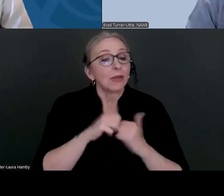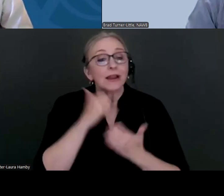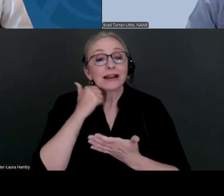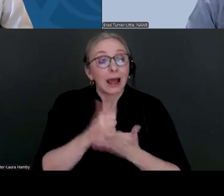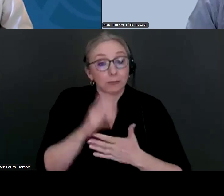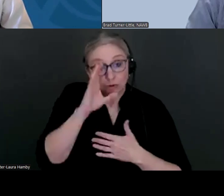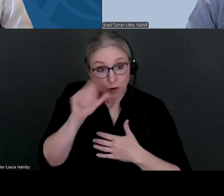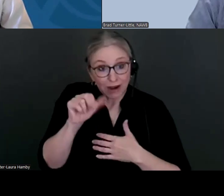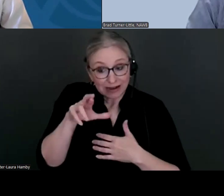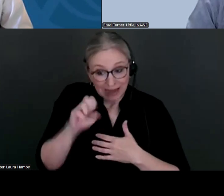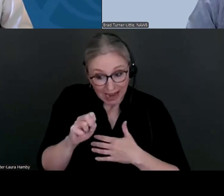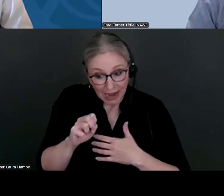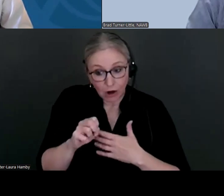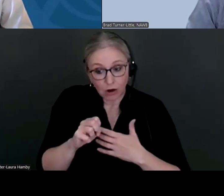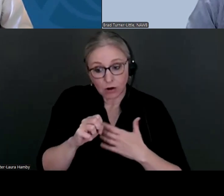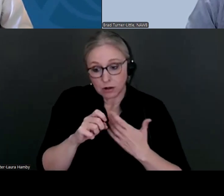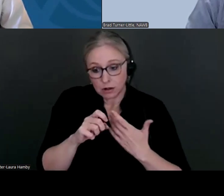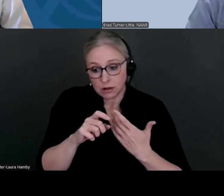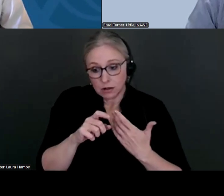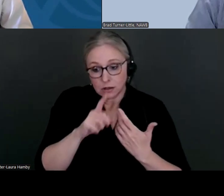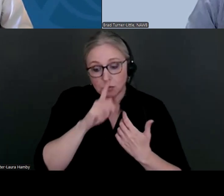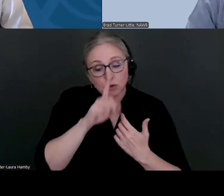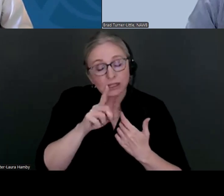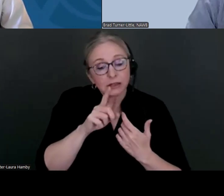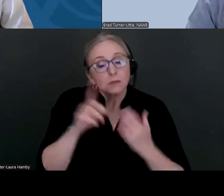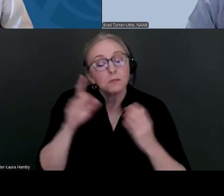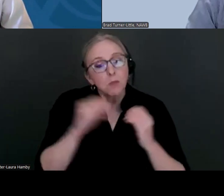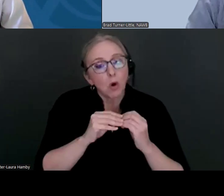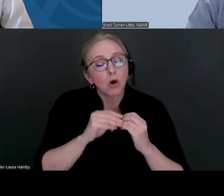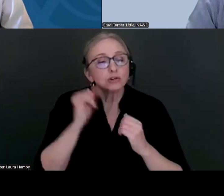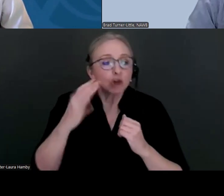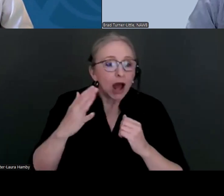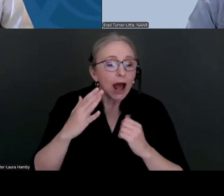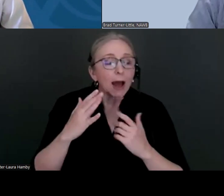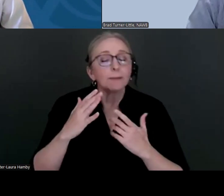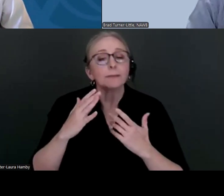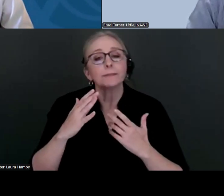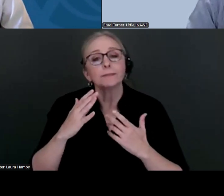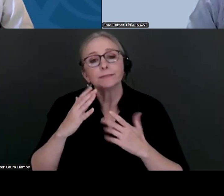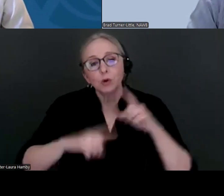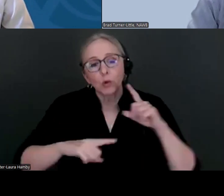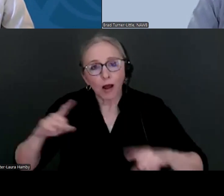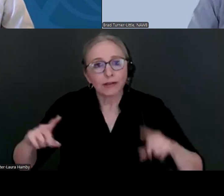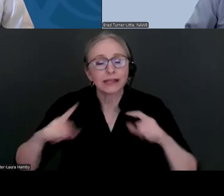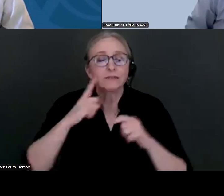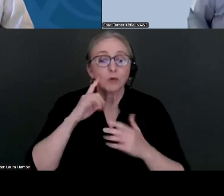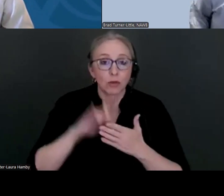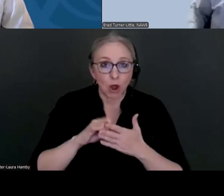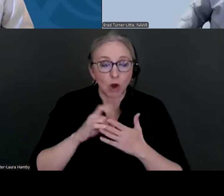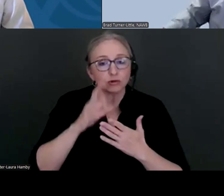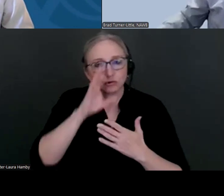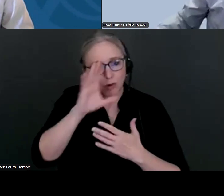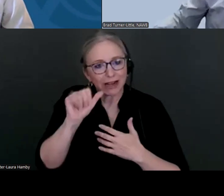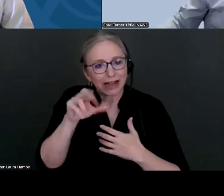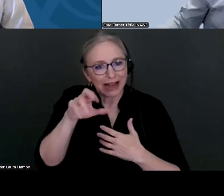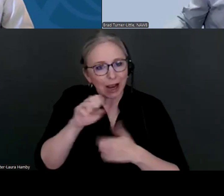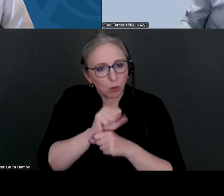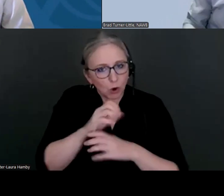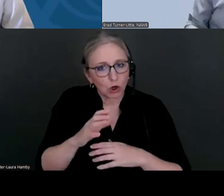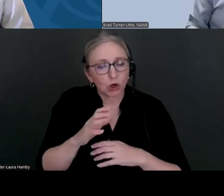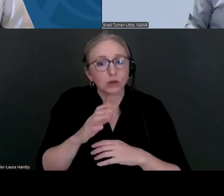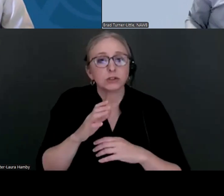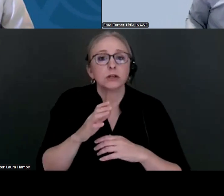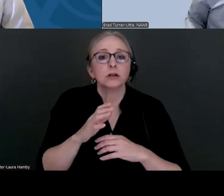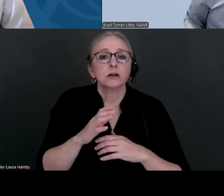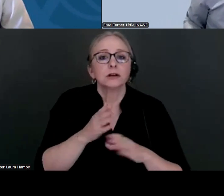care workforce specifically, to create more job quality and diversify the entry and career pathways for direct care workers, a